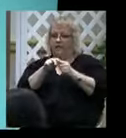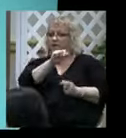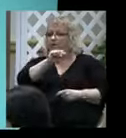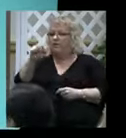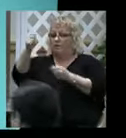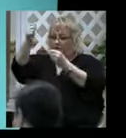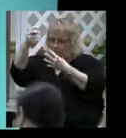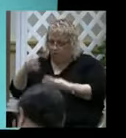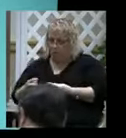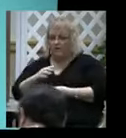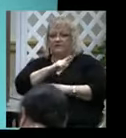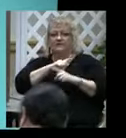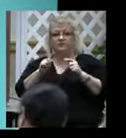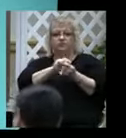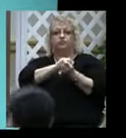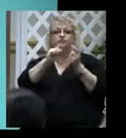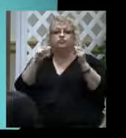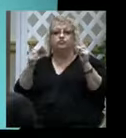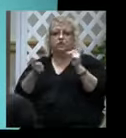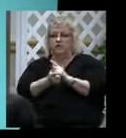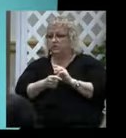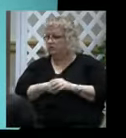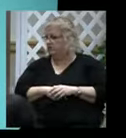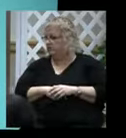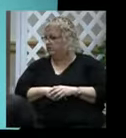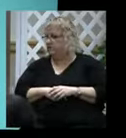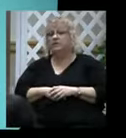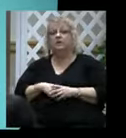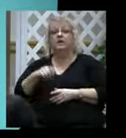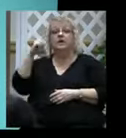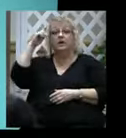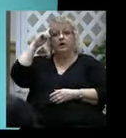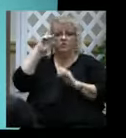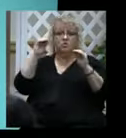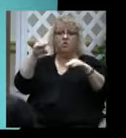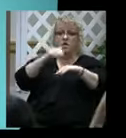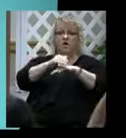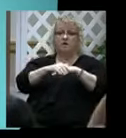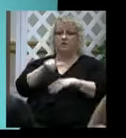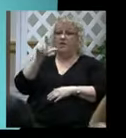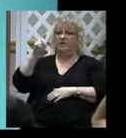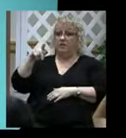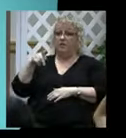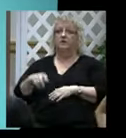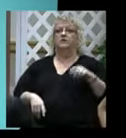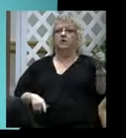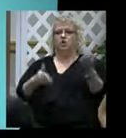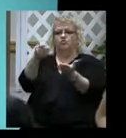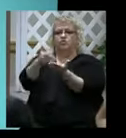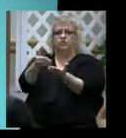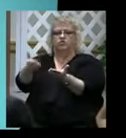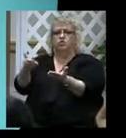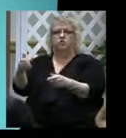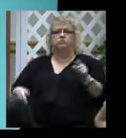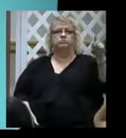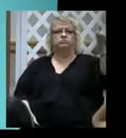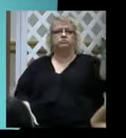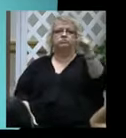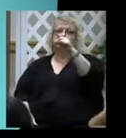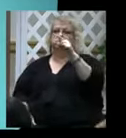the translated documents. Okay, so in one click with no English, the LEP person can get to resources,